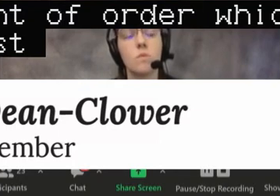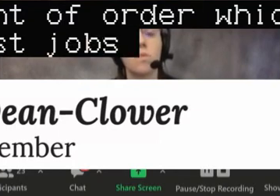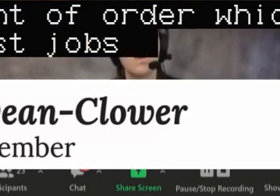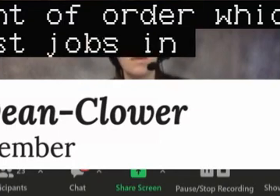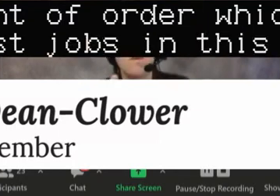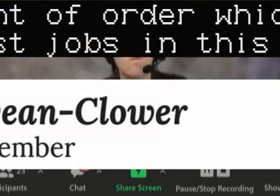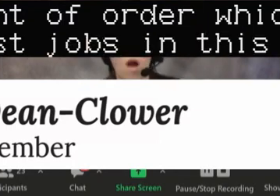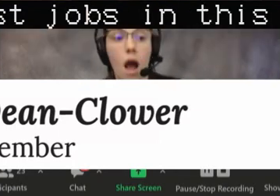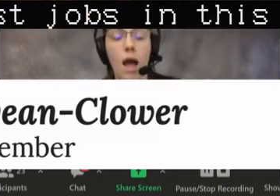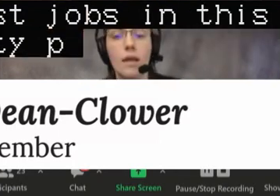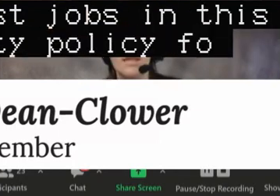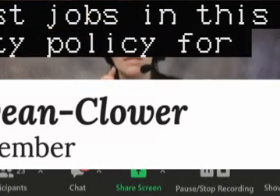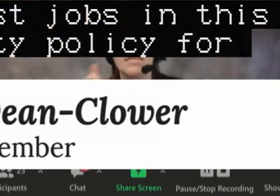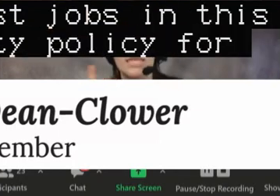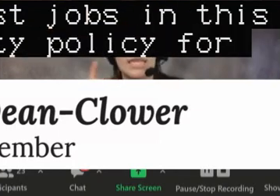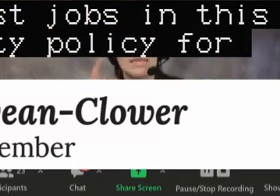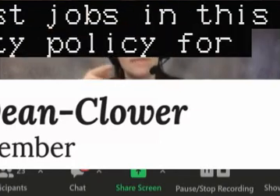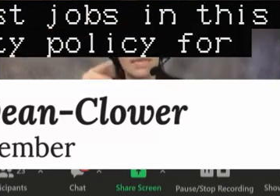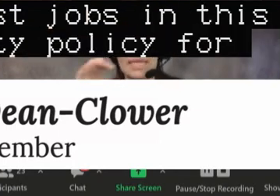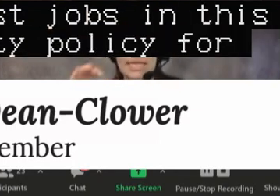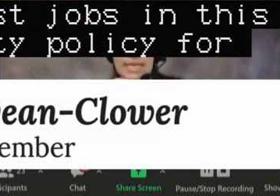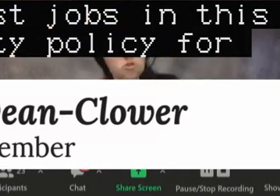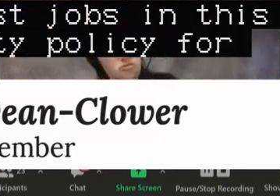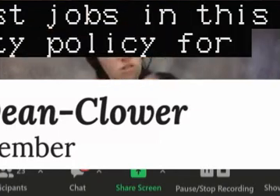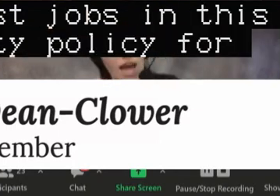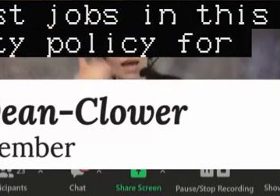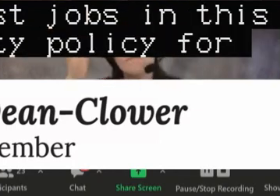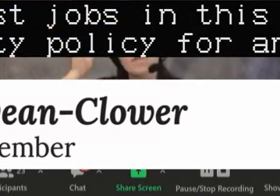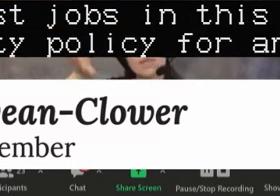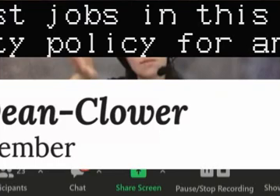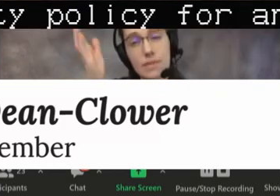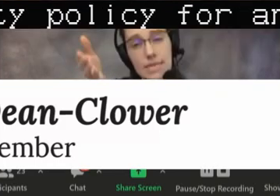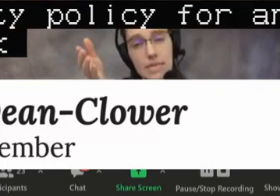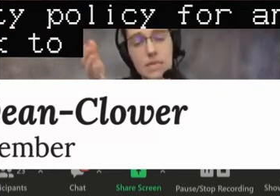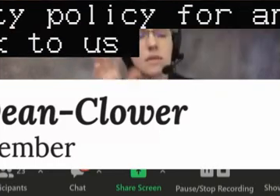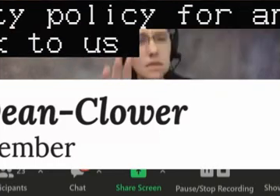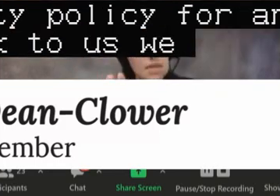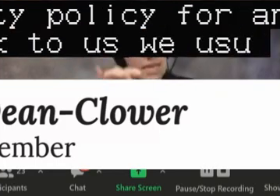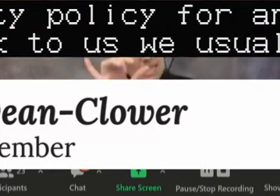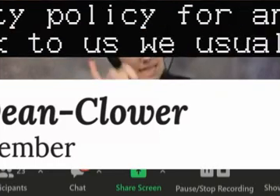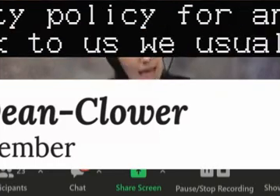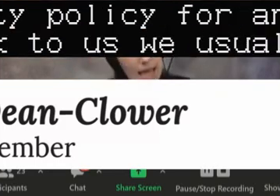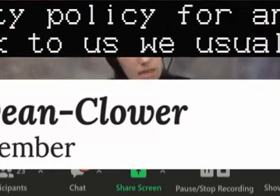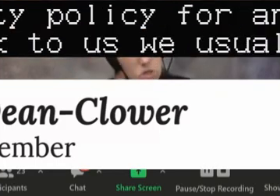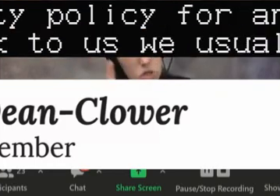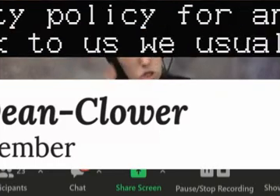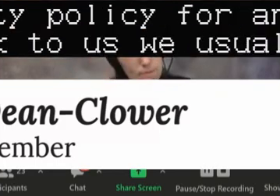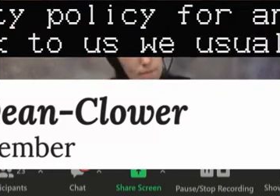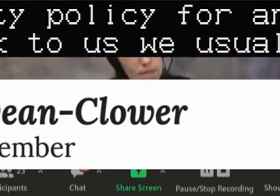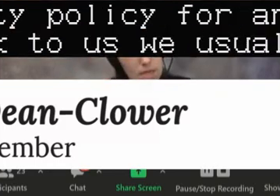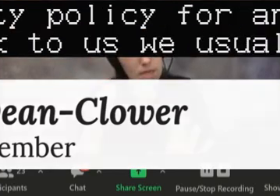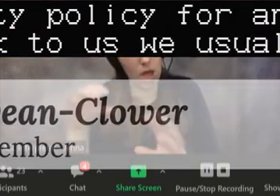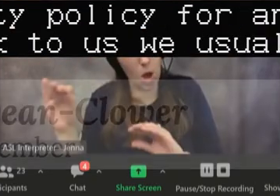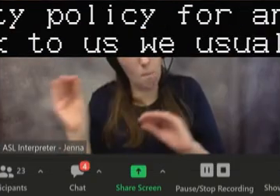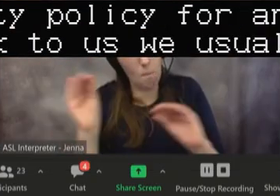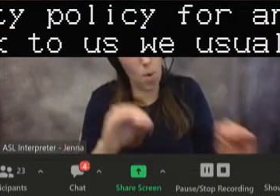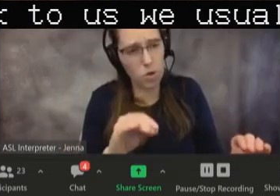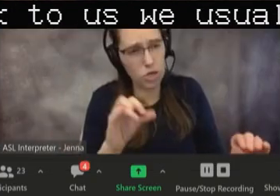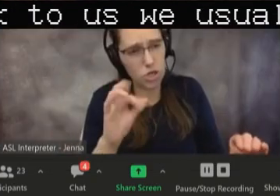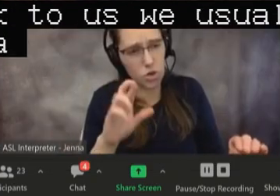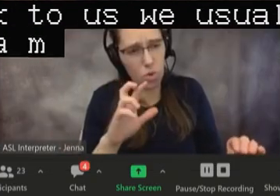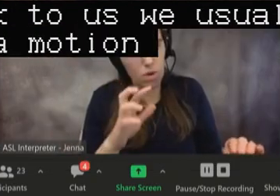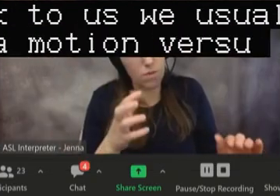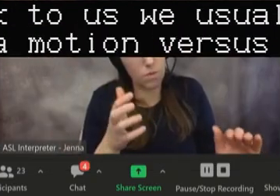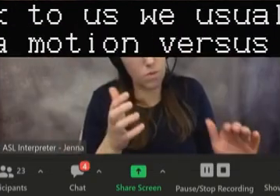speak to us, do we usually do that as a motion versus a request, or does that strengthen?